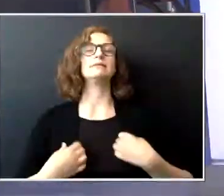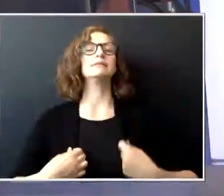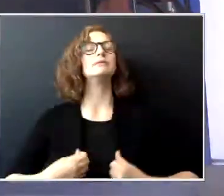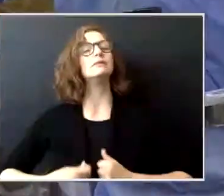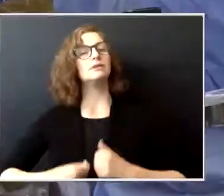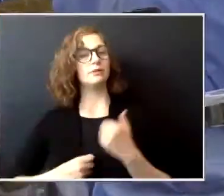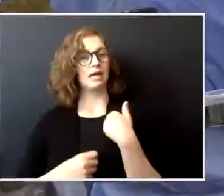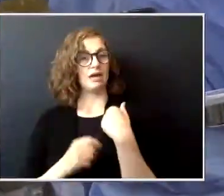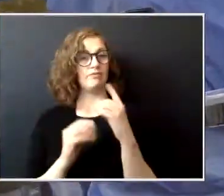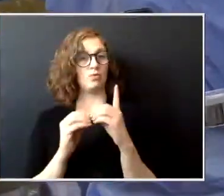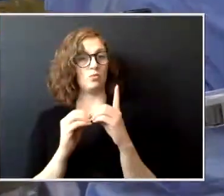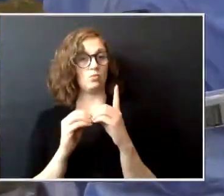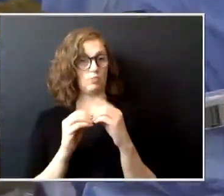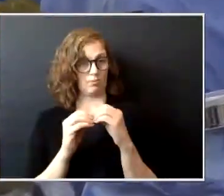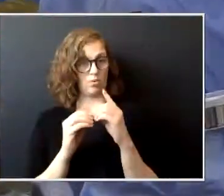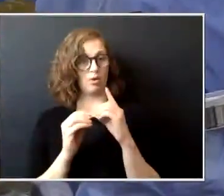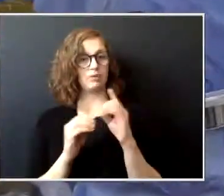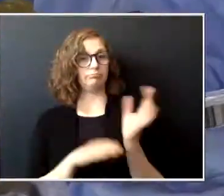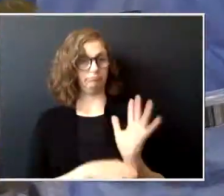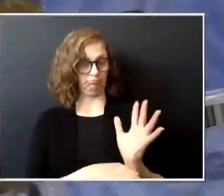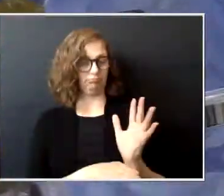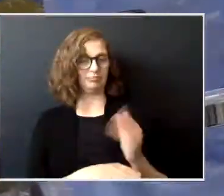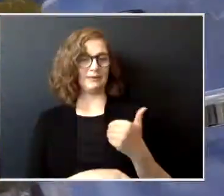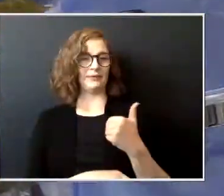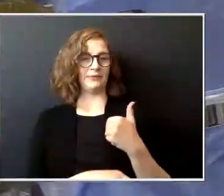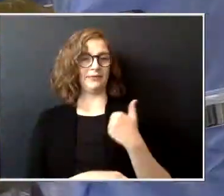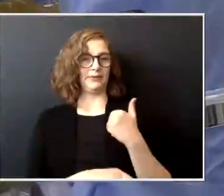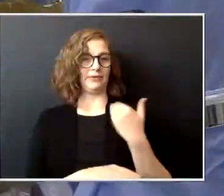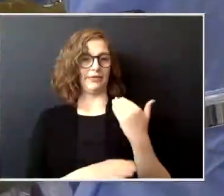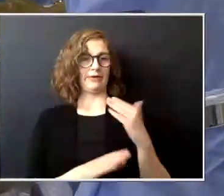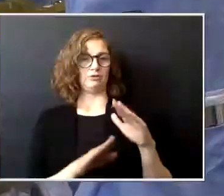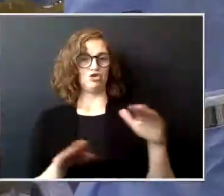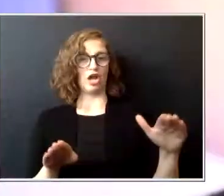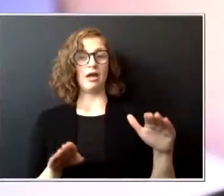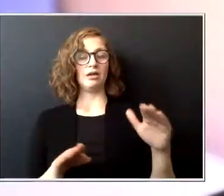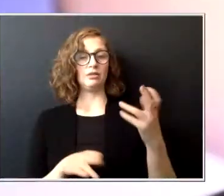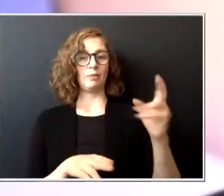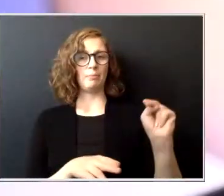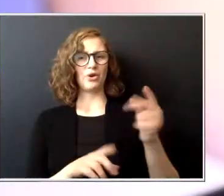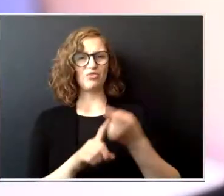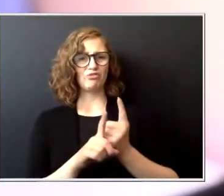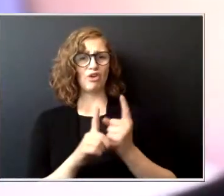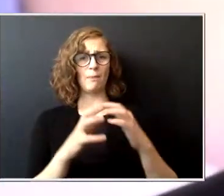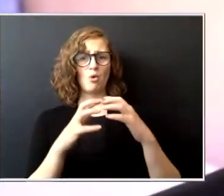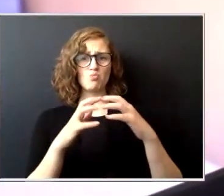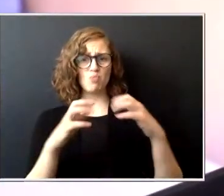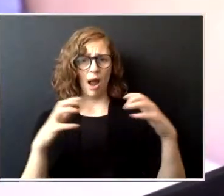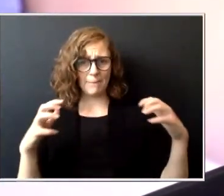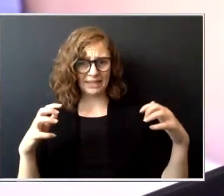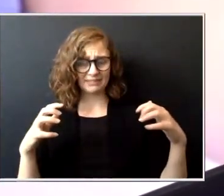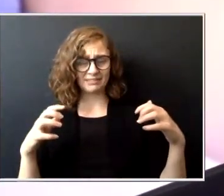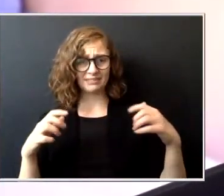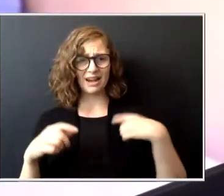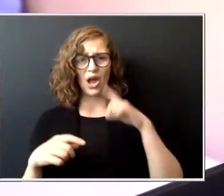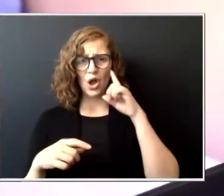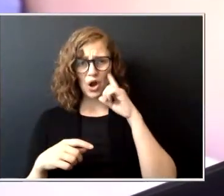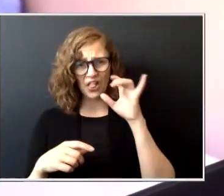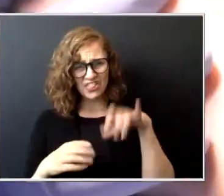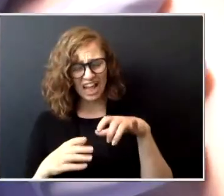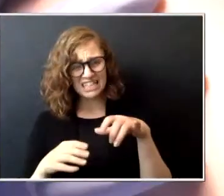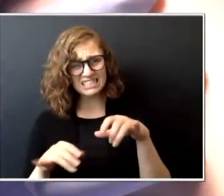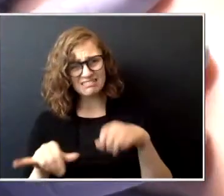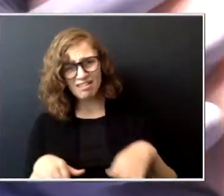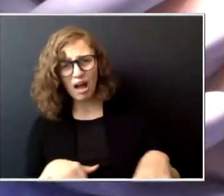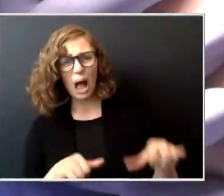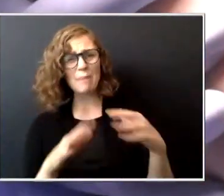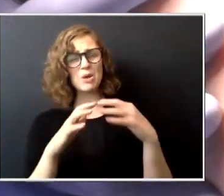a young child burned by hot ramen. I hear ramen is a common cause of burns. That would not have jumped out at me